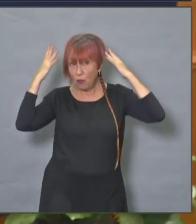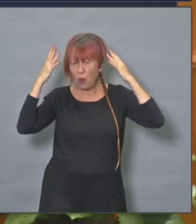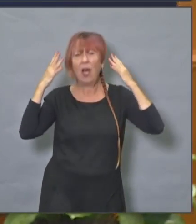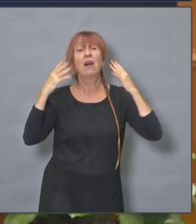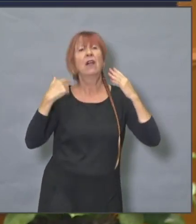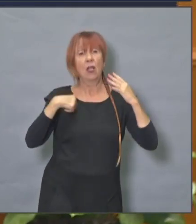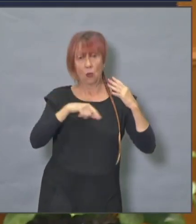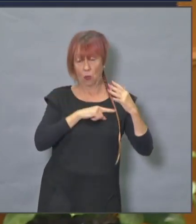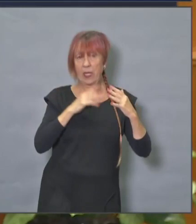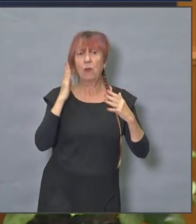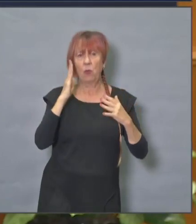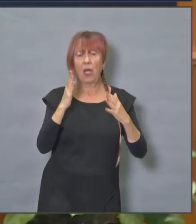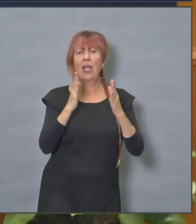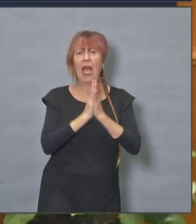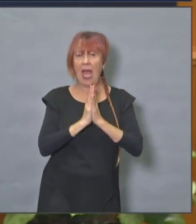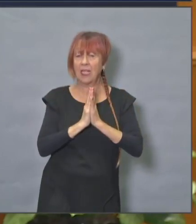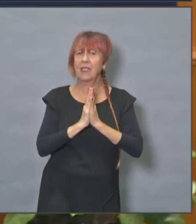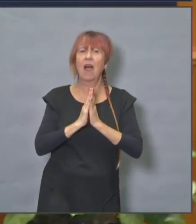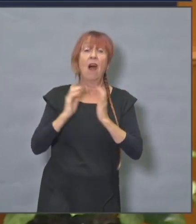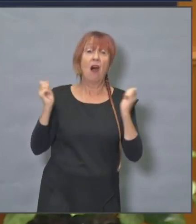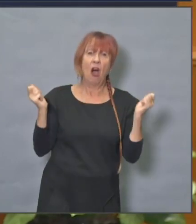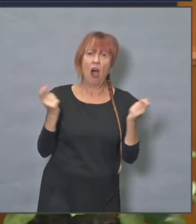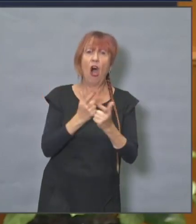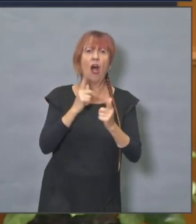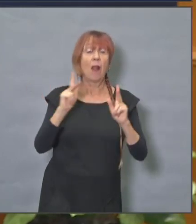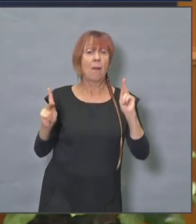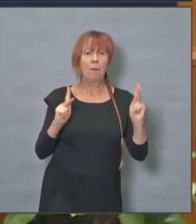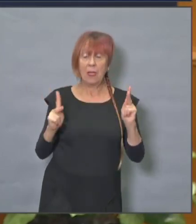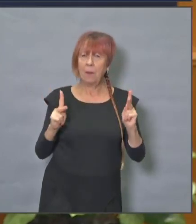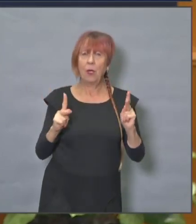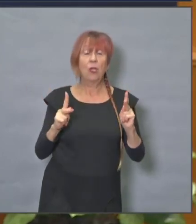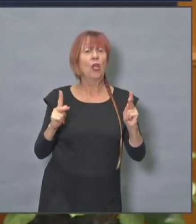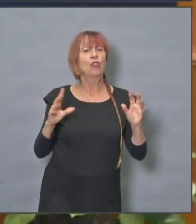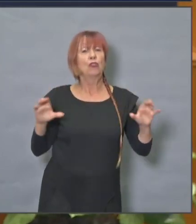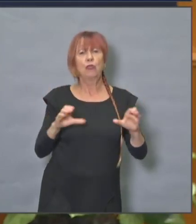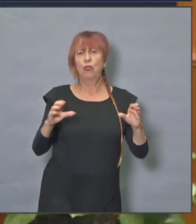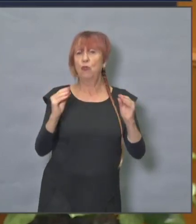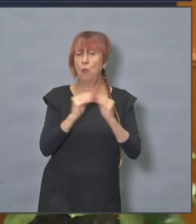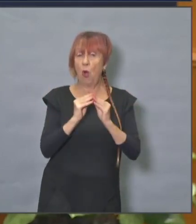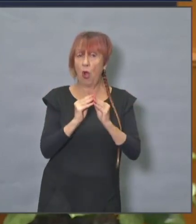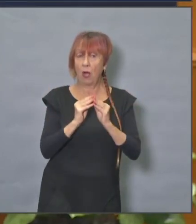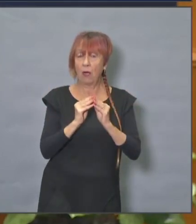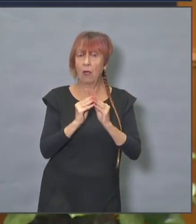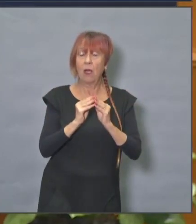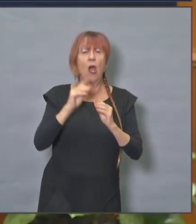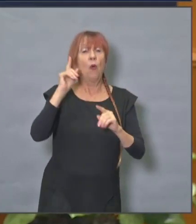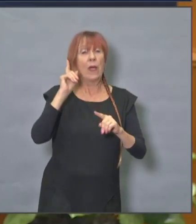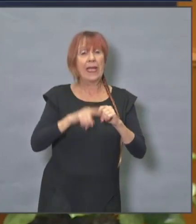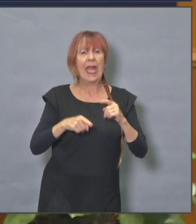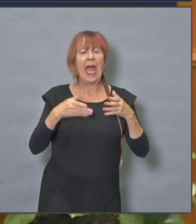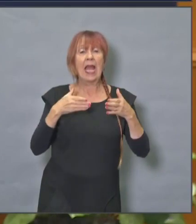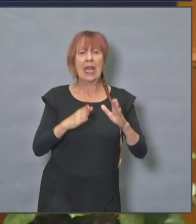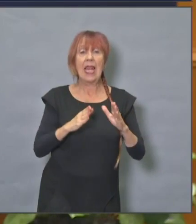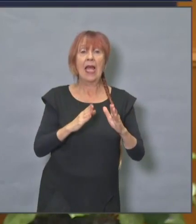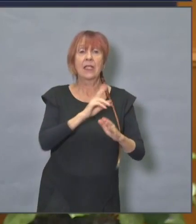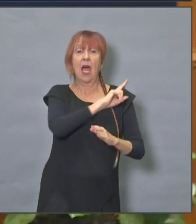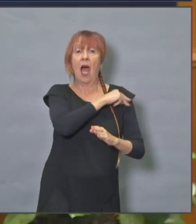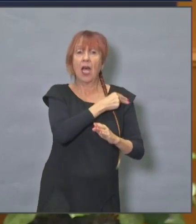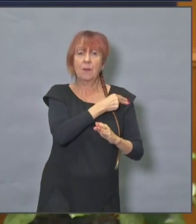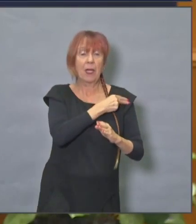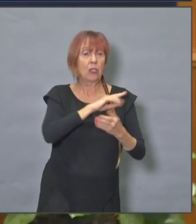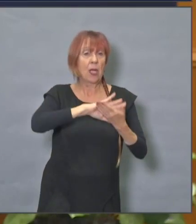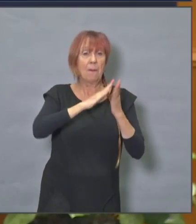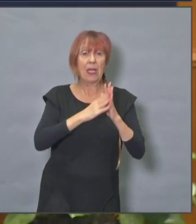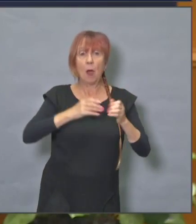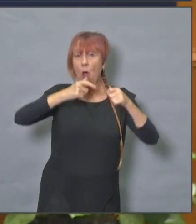to you, asking you to help us take some additional steps. We cannot overwhelm the healthcare system. Cannot. It just